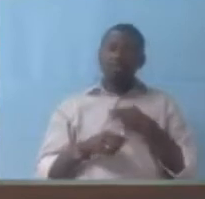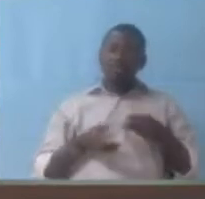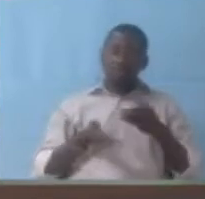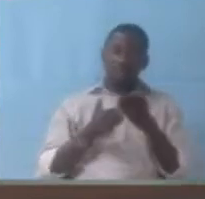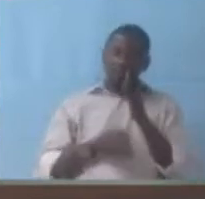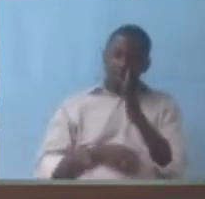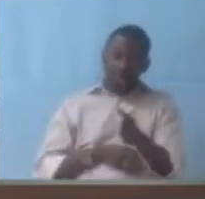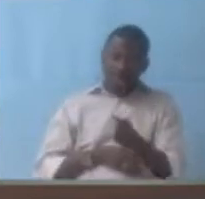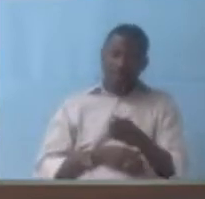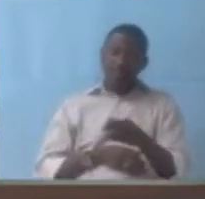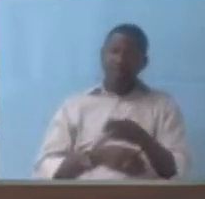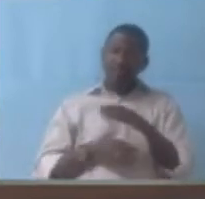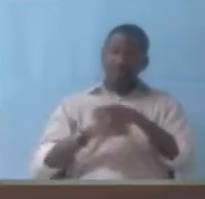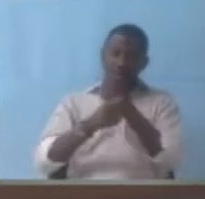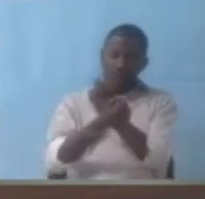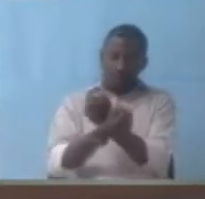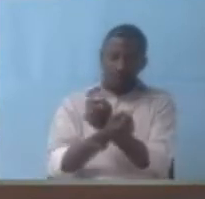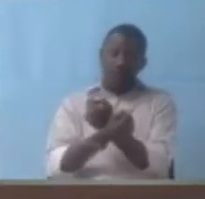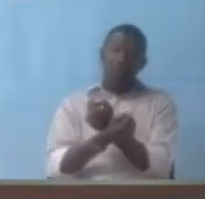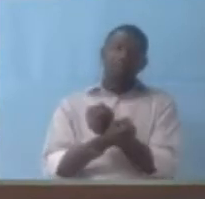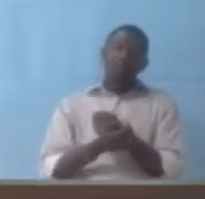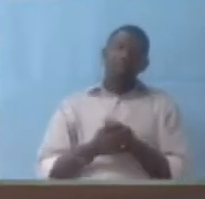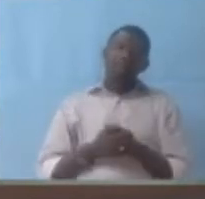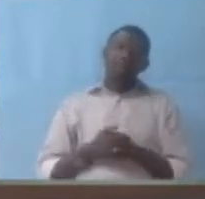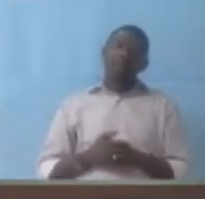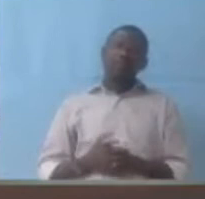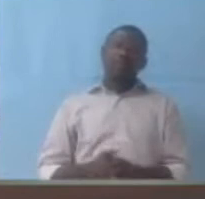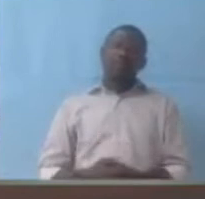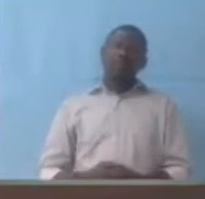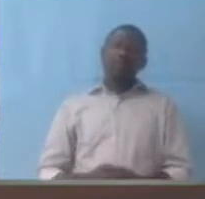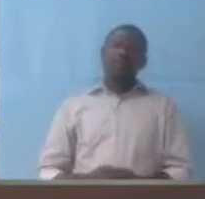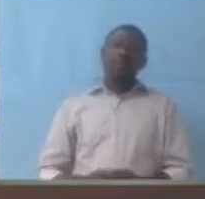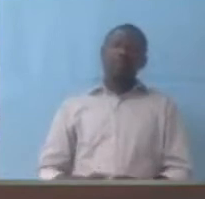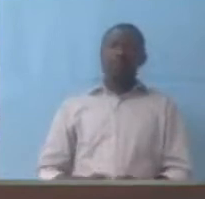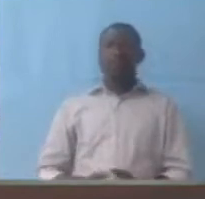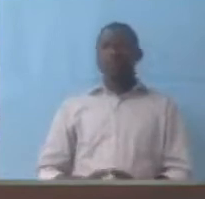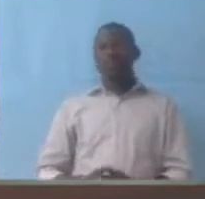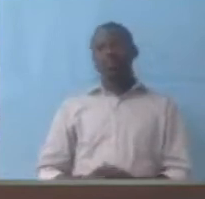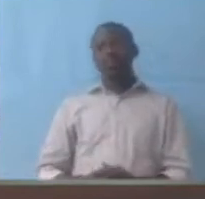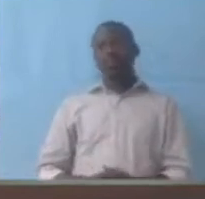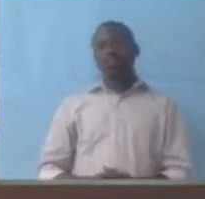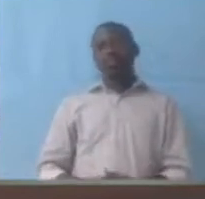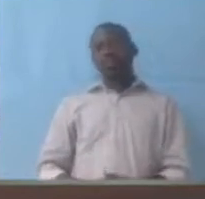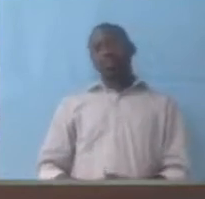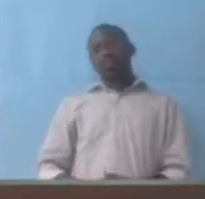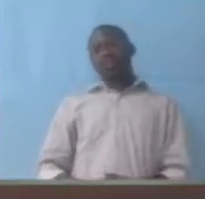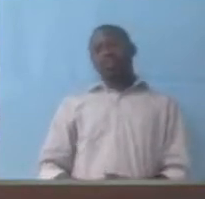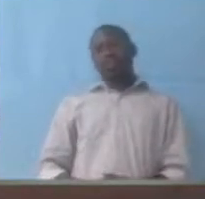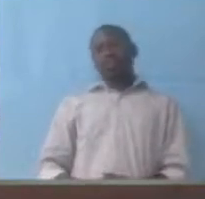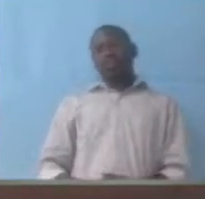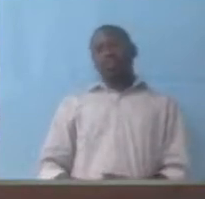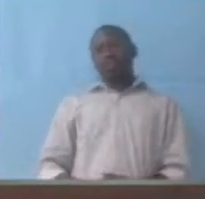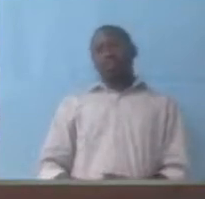legitimize? Sorry, the translation. Dikriolu tenyin keno la kafoko ka tilindi wala ka kesartoti pour ka molu